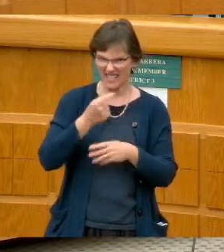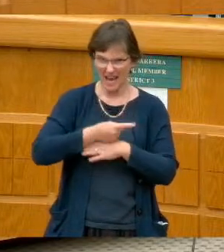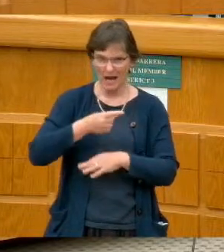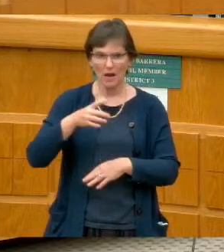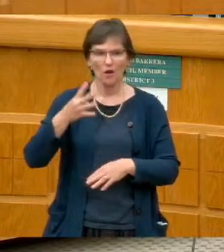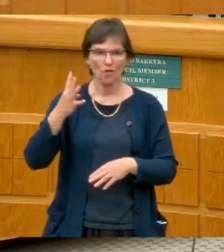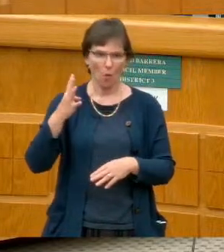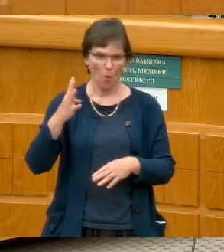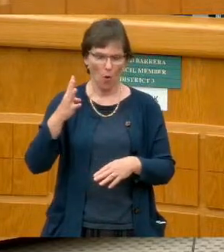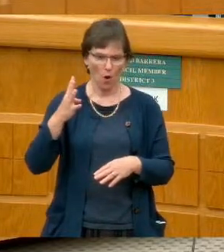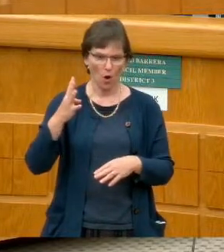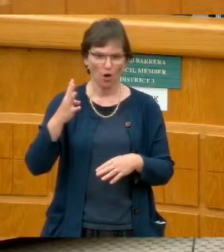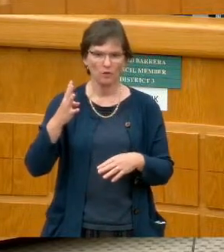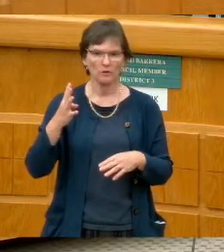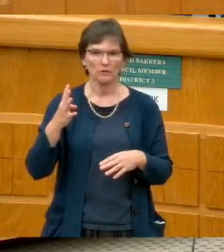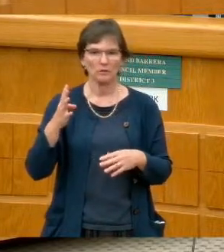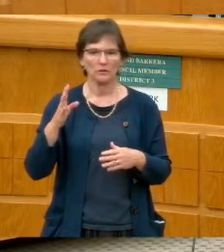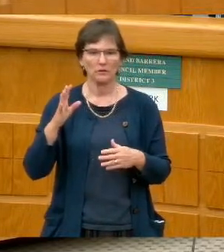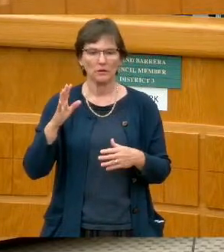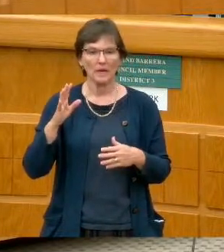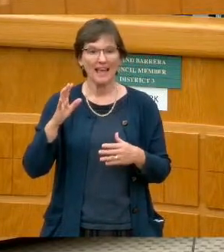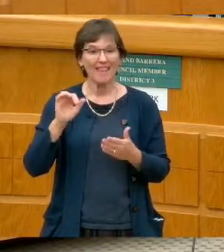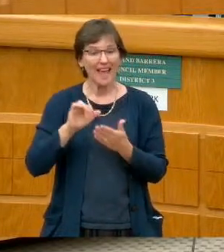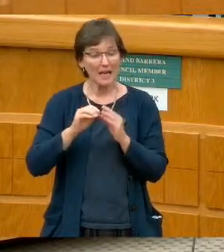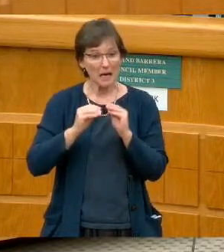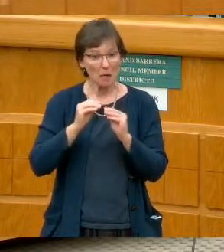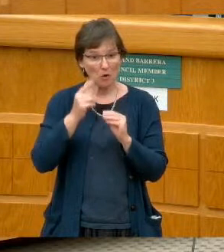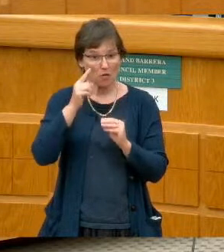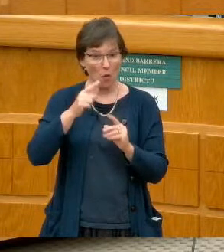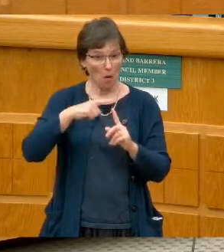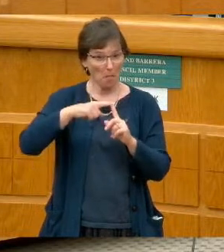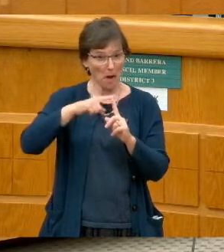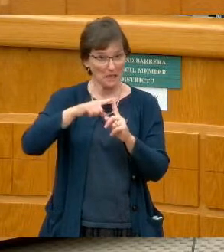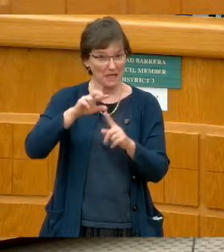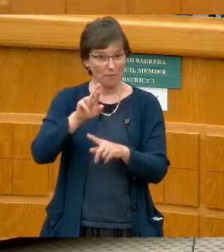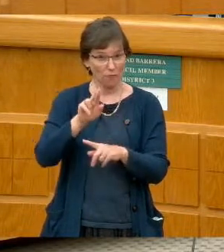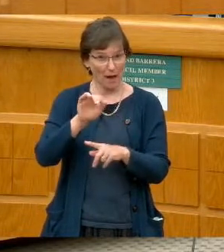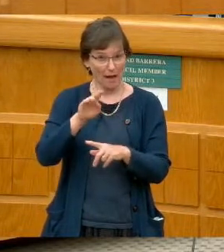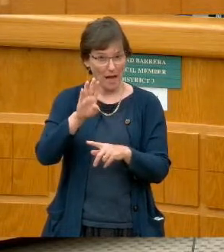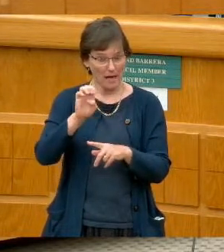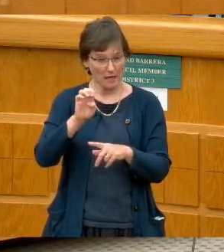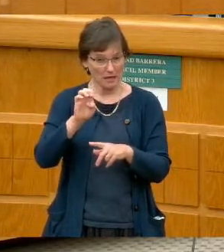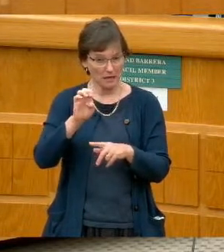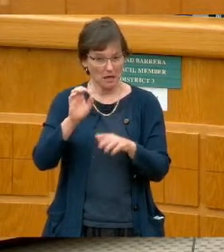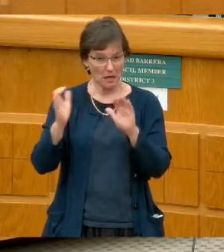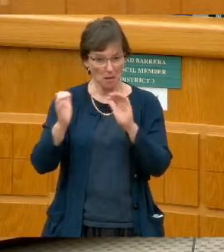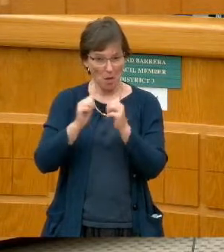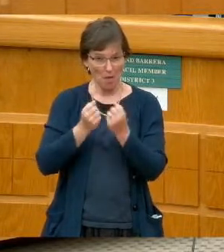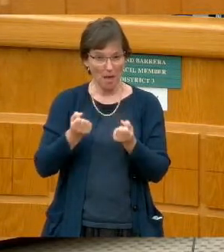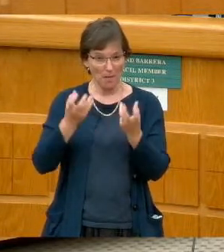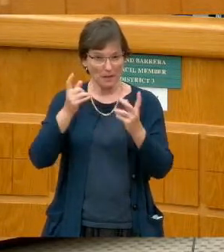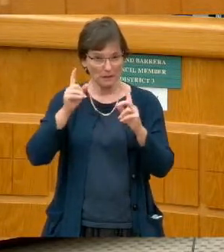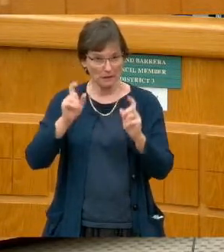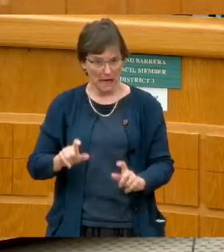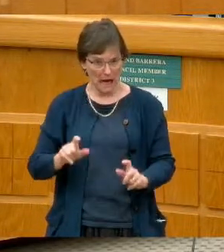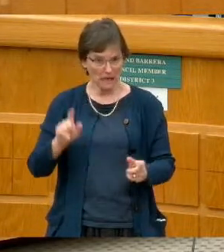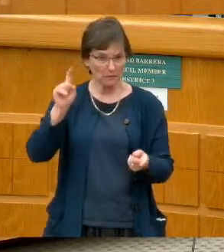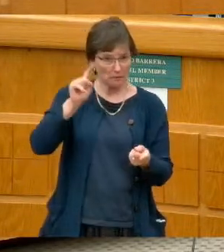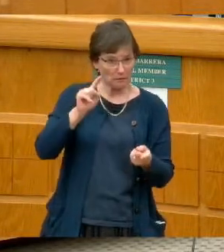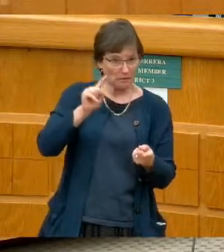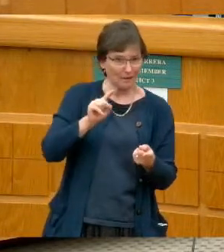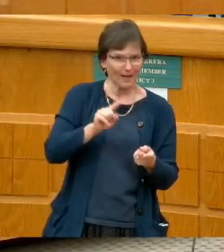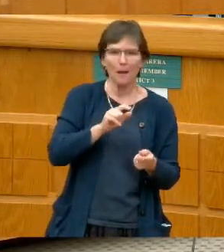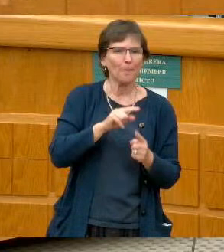This number is currently on the downward trend, but again, do not let your guard down against this virus. One of the